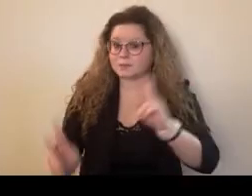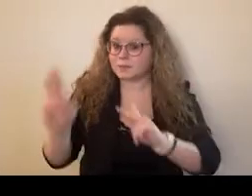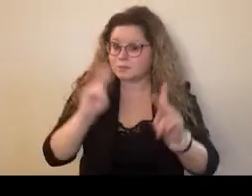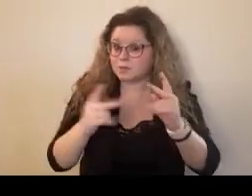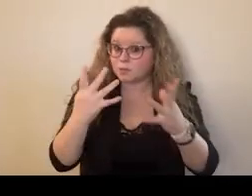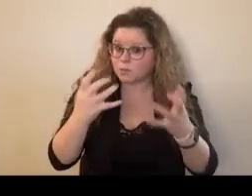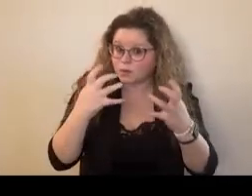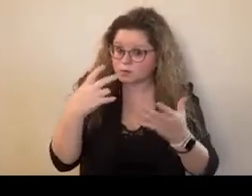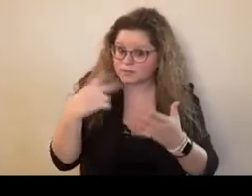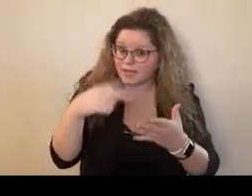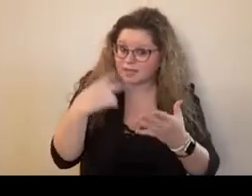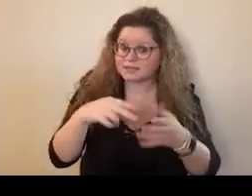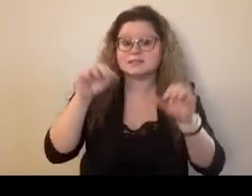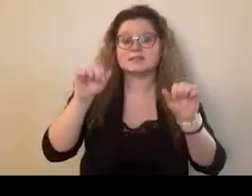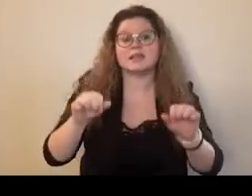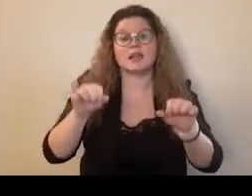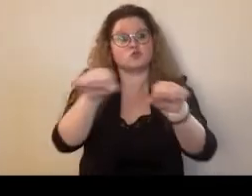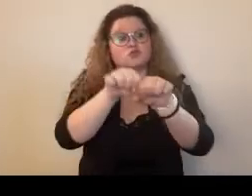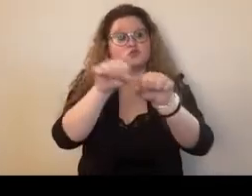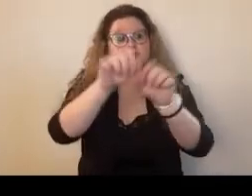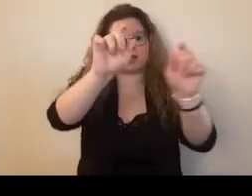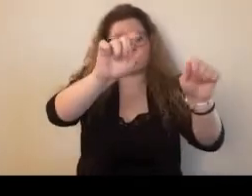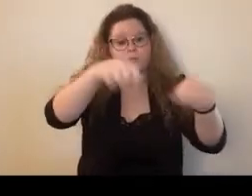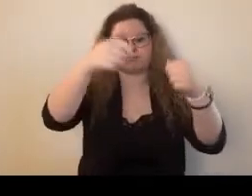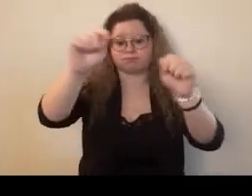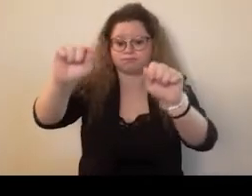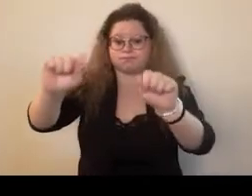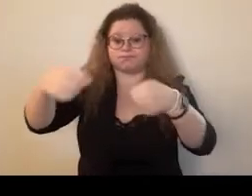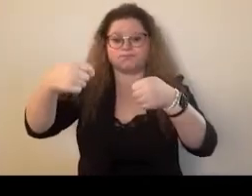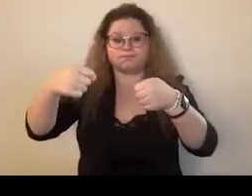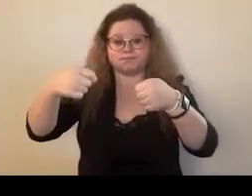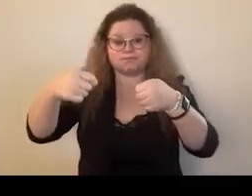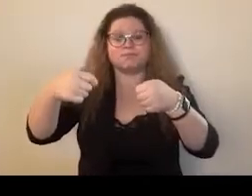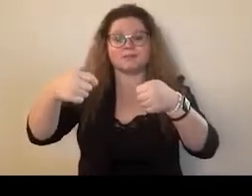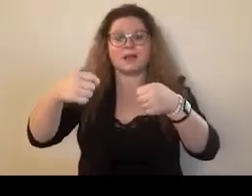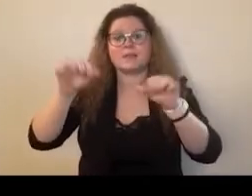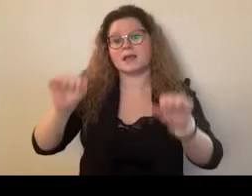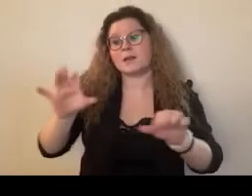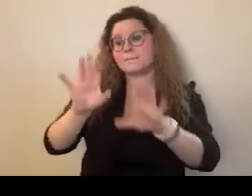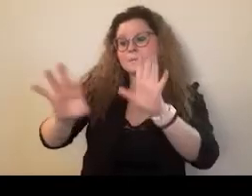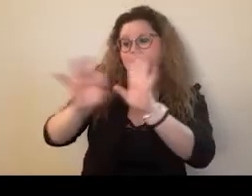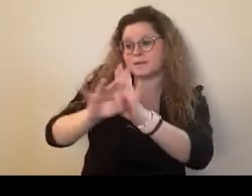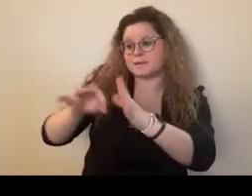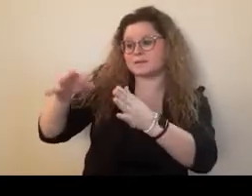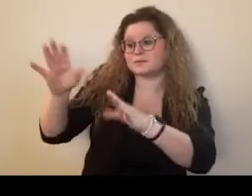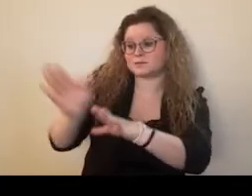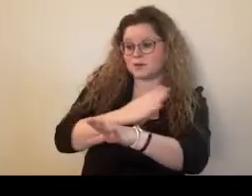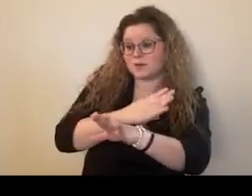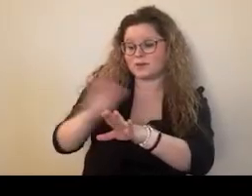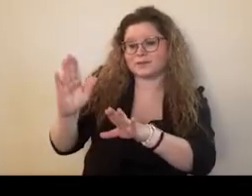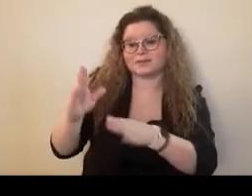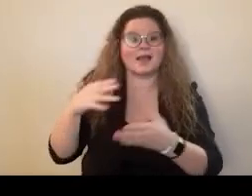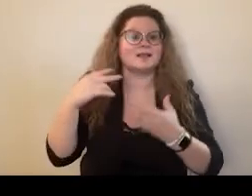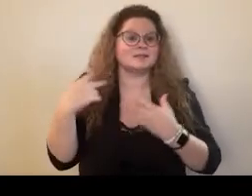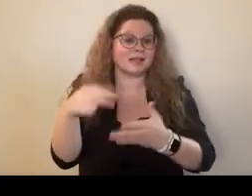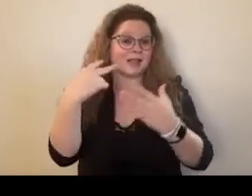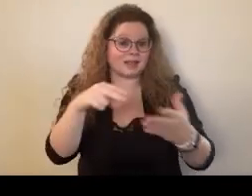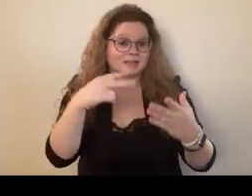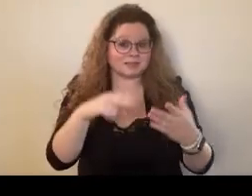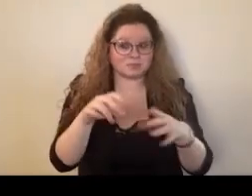to the shoes, try on a pair and take them downstairs, and to whichever tune they choose, can dance to see if the shoes